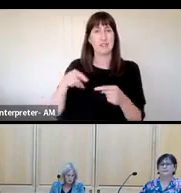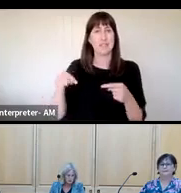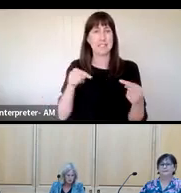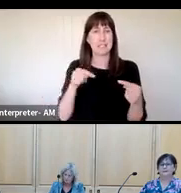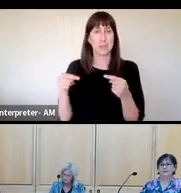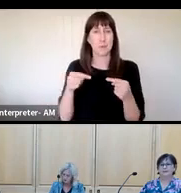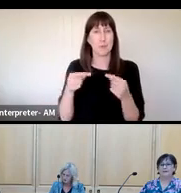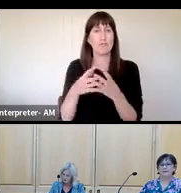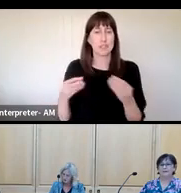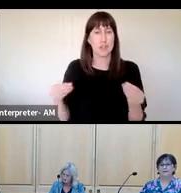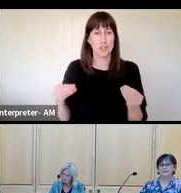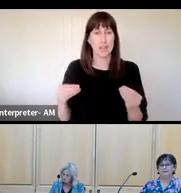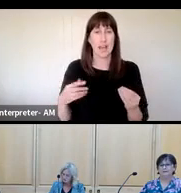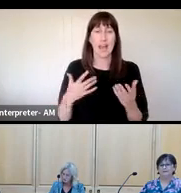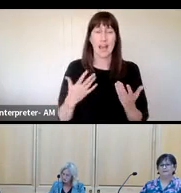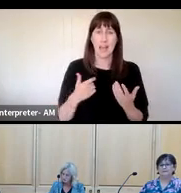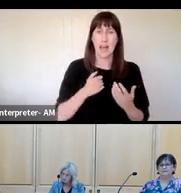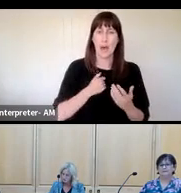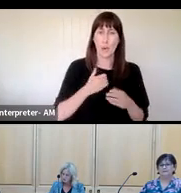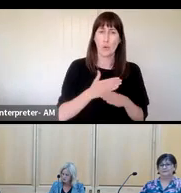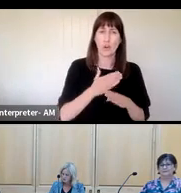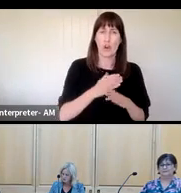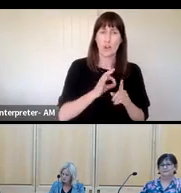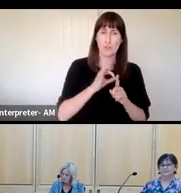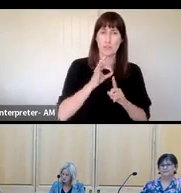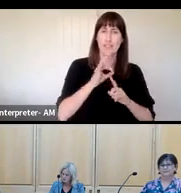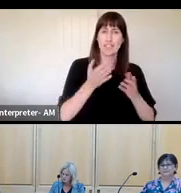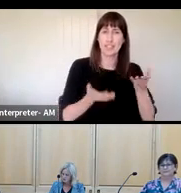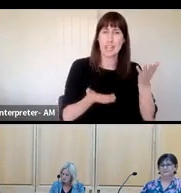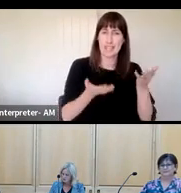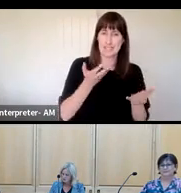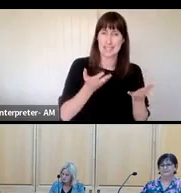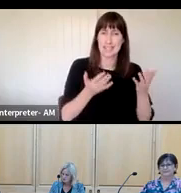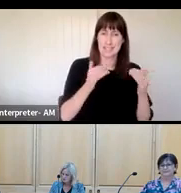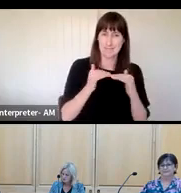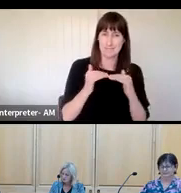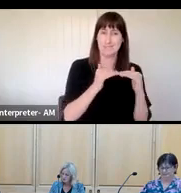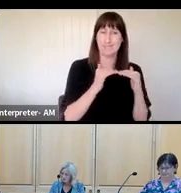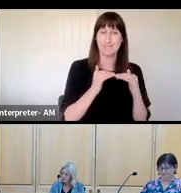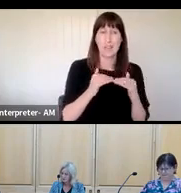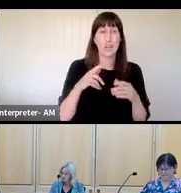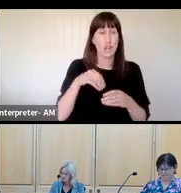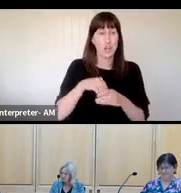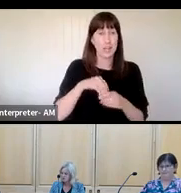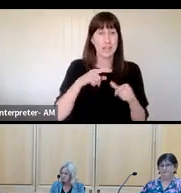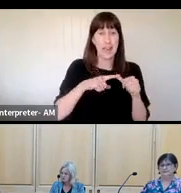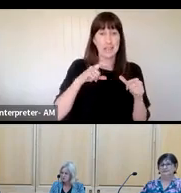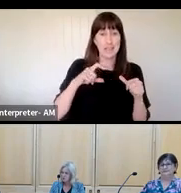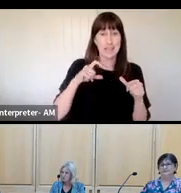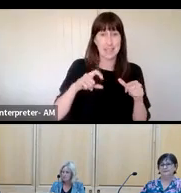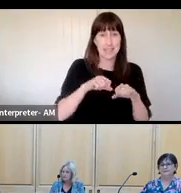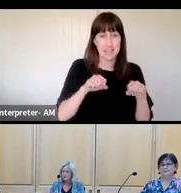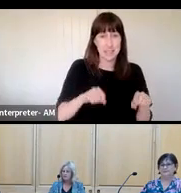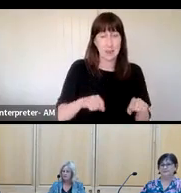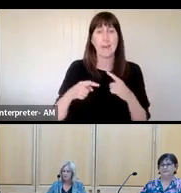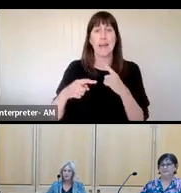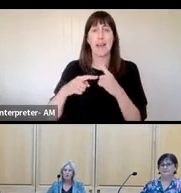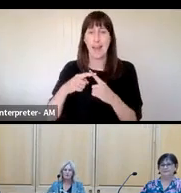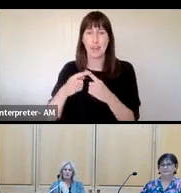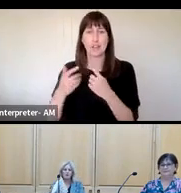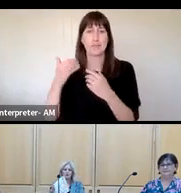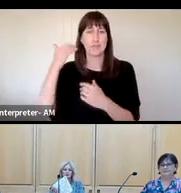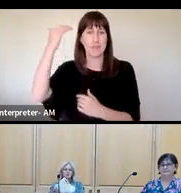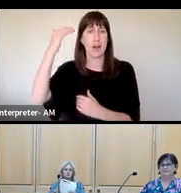access to justice in other statutory schemes, including the ACC system and the tertiary education